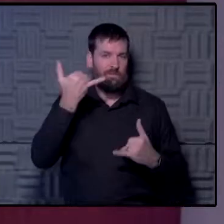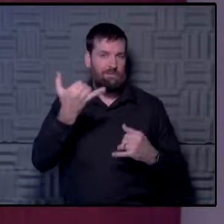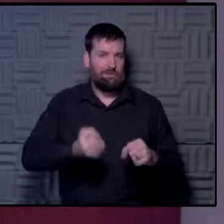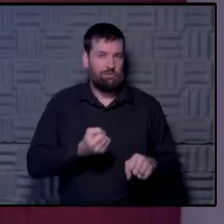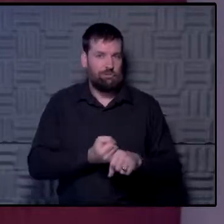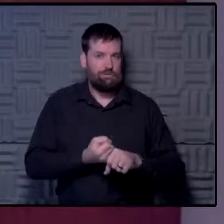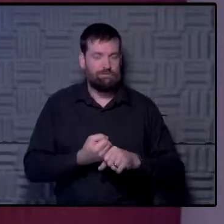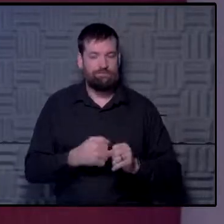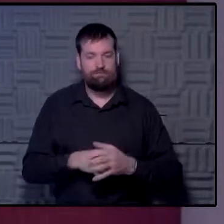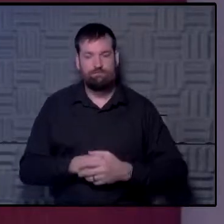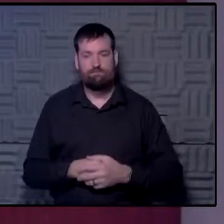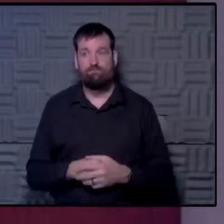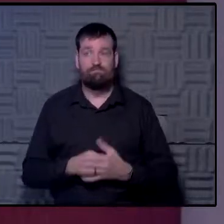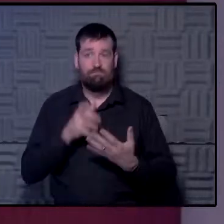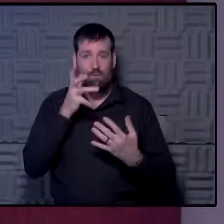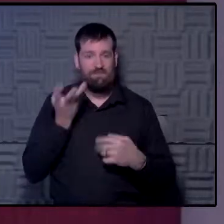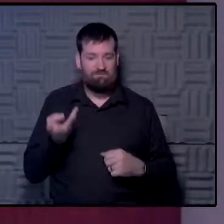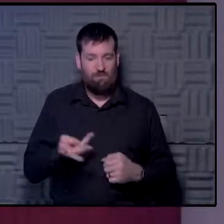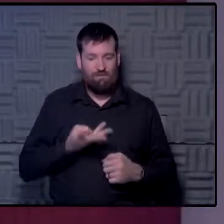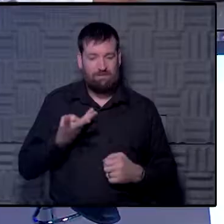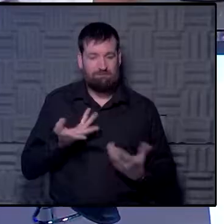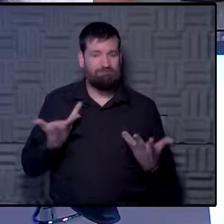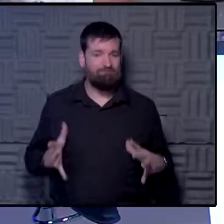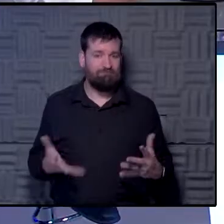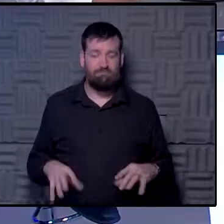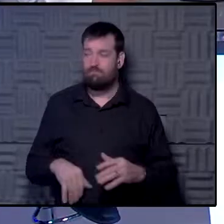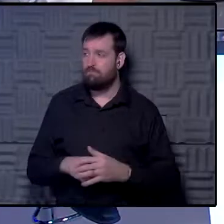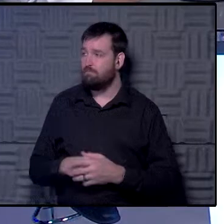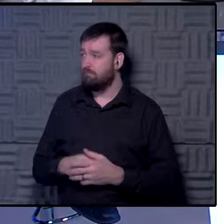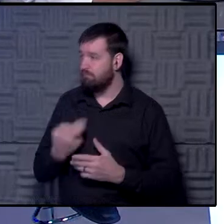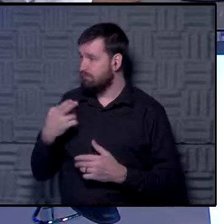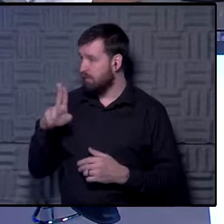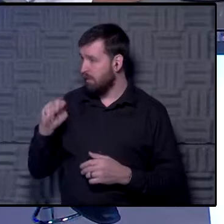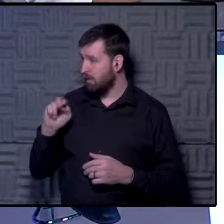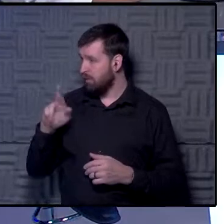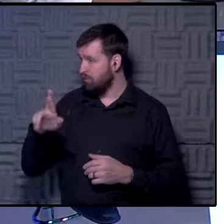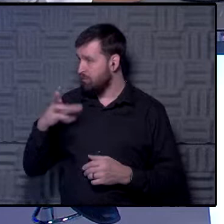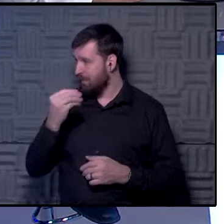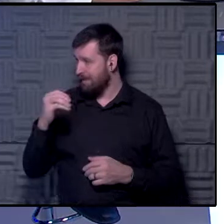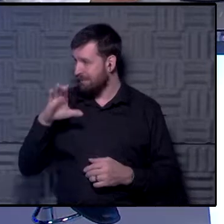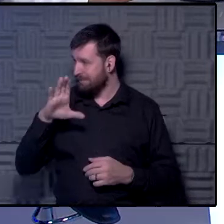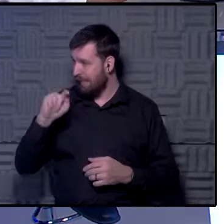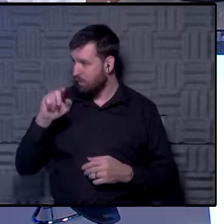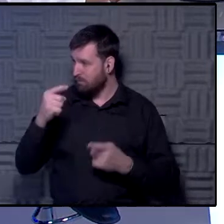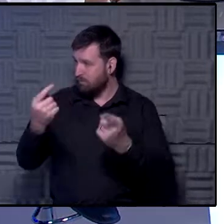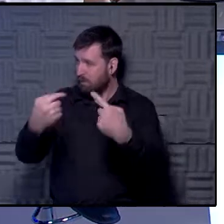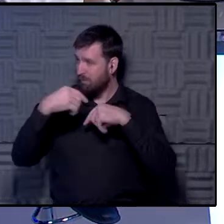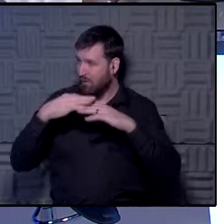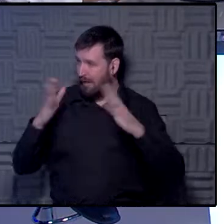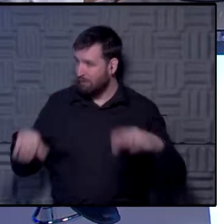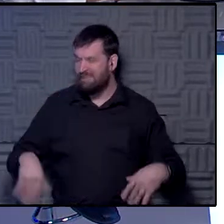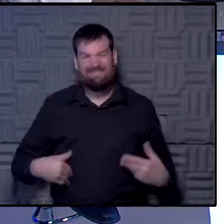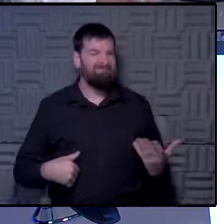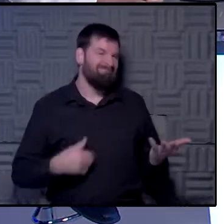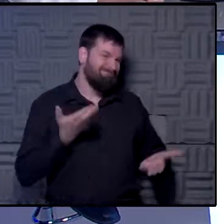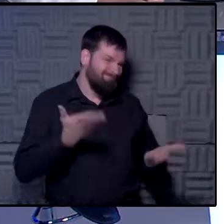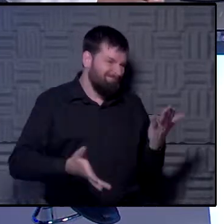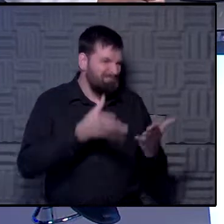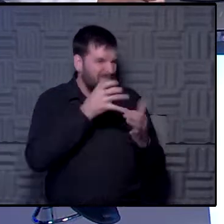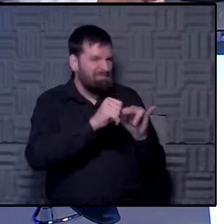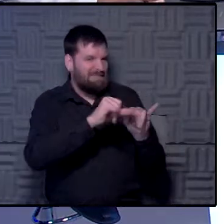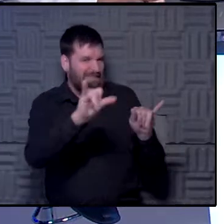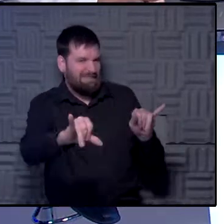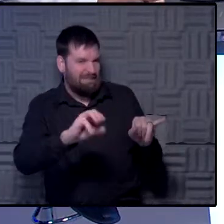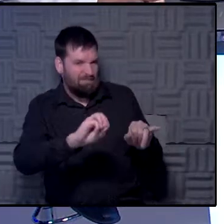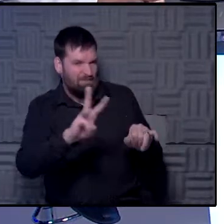it'll just be the 4 of us. Okay. And are Hunter and Scott come over to the house for Thanksgiving? I don't know. Probably they'll stay at their